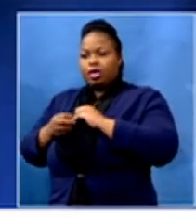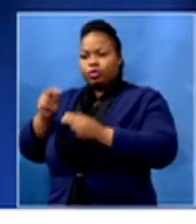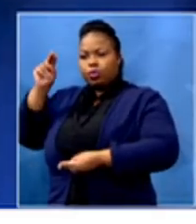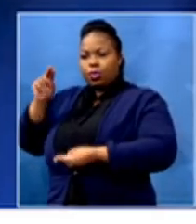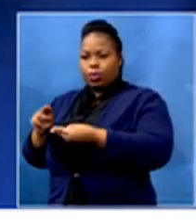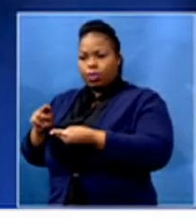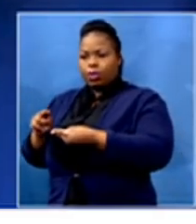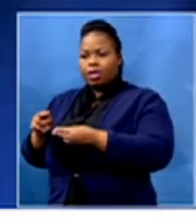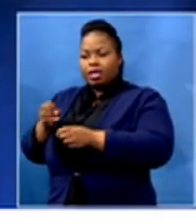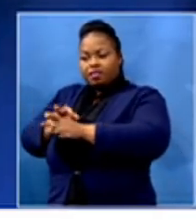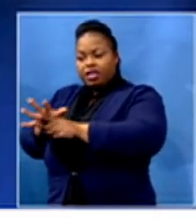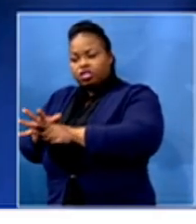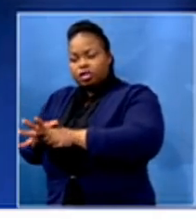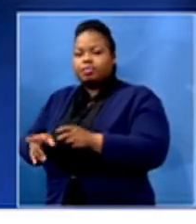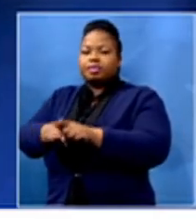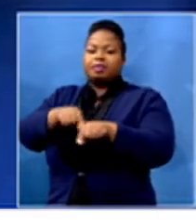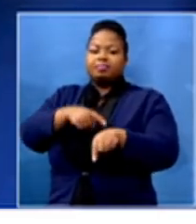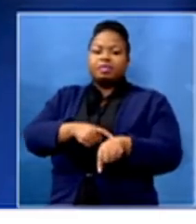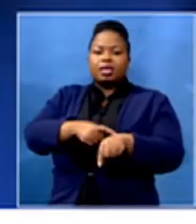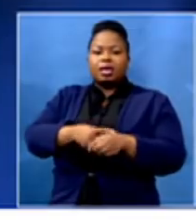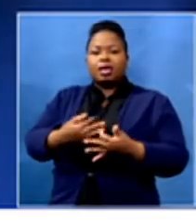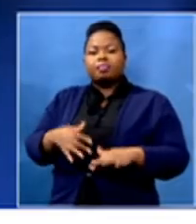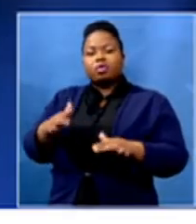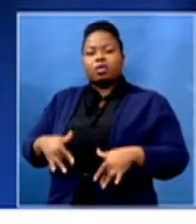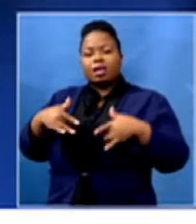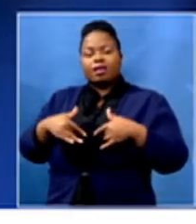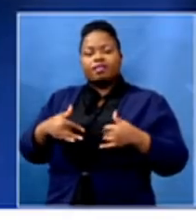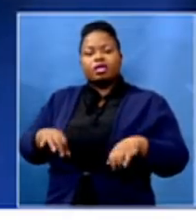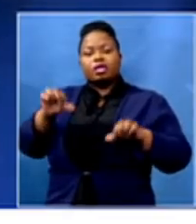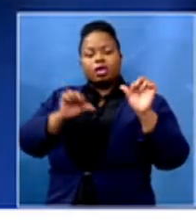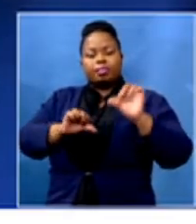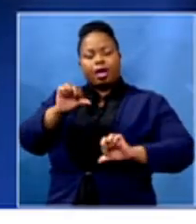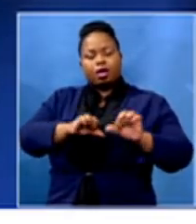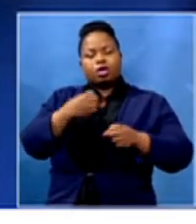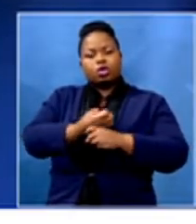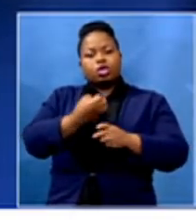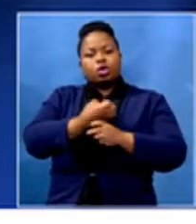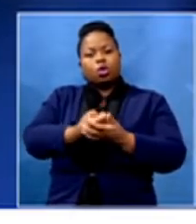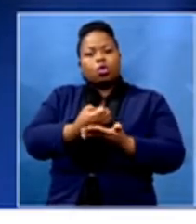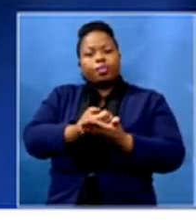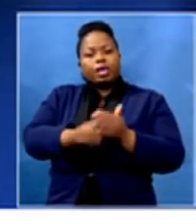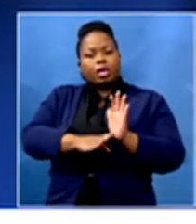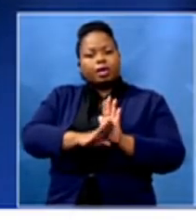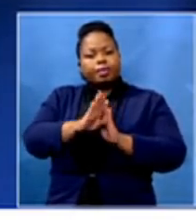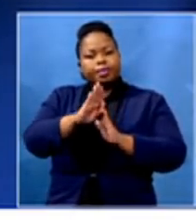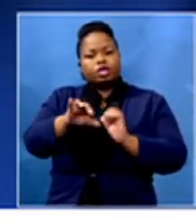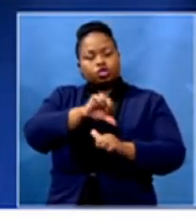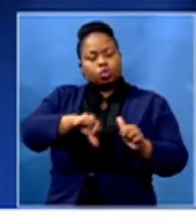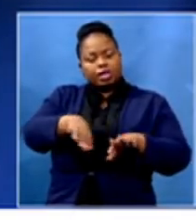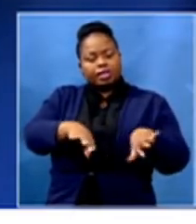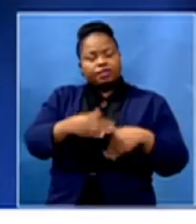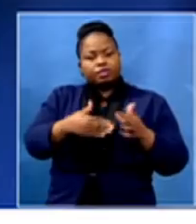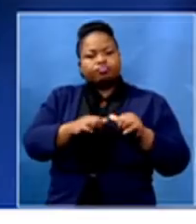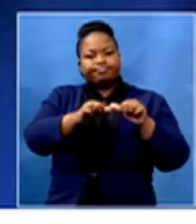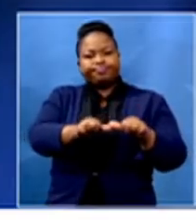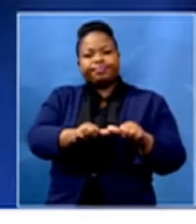infection. On the other side, we are trying to get our economy to recover and normalize our social activities. But that is going to,